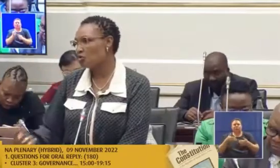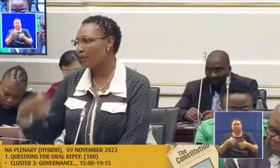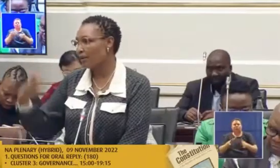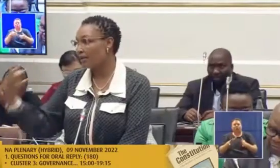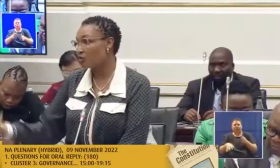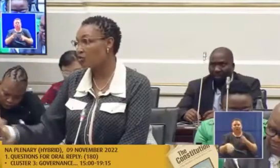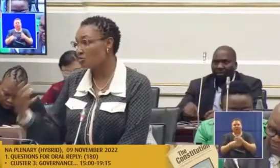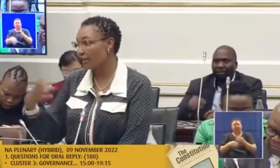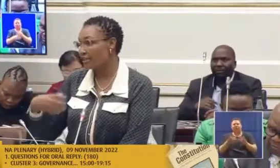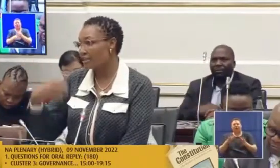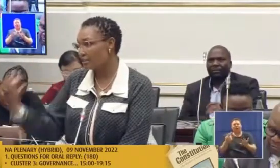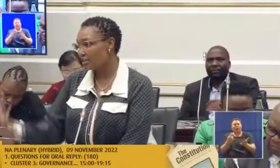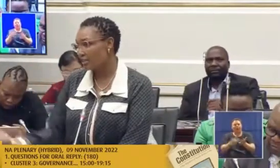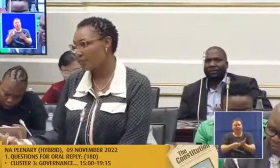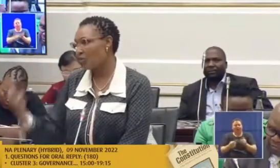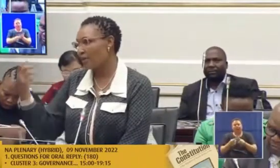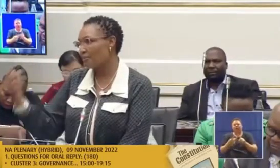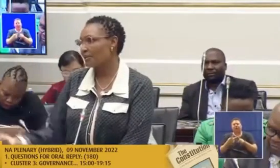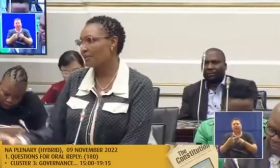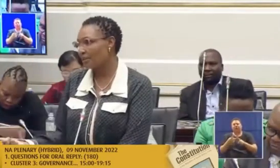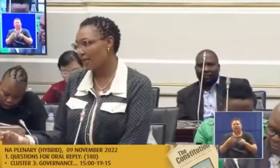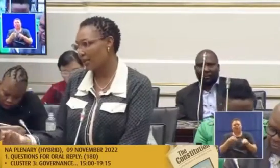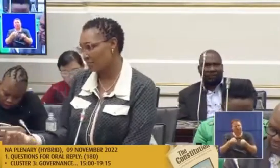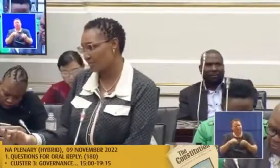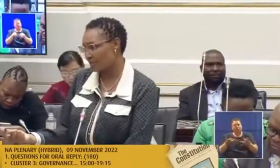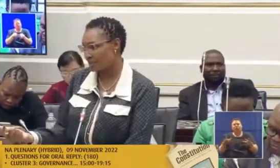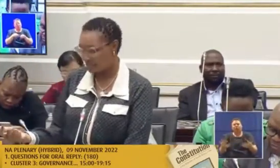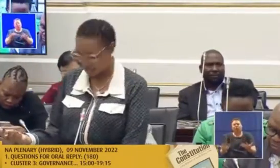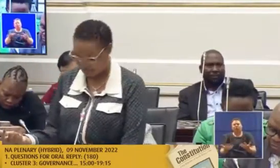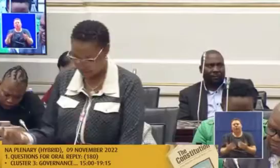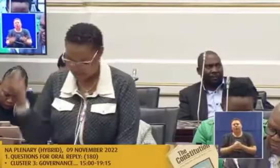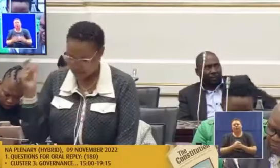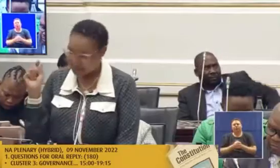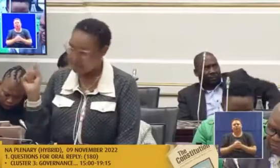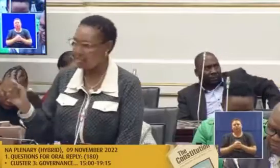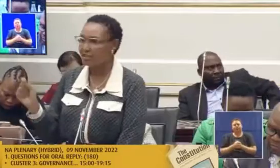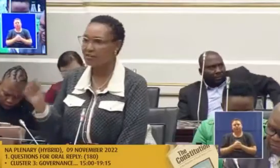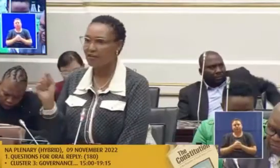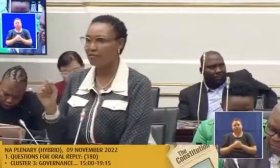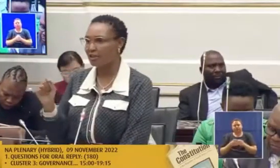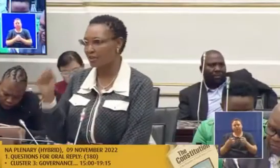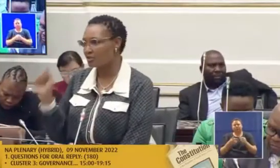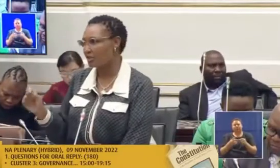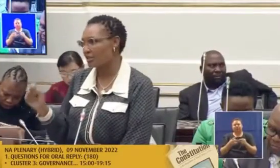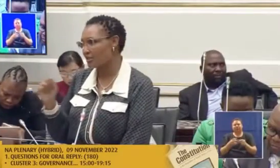you pay and how do you manage the procurement and the accountability service. The 75,000